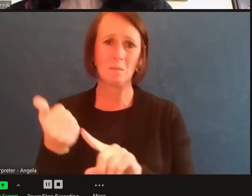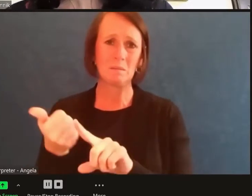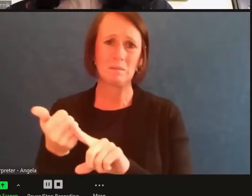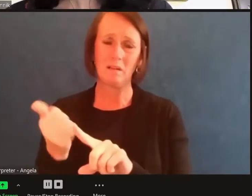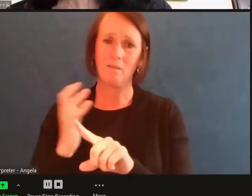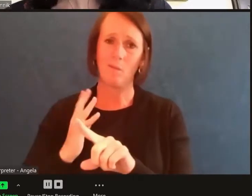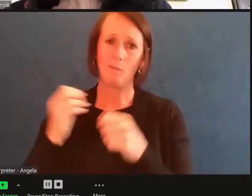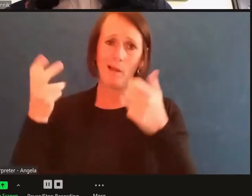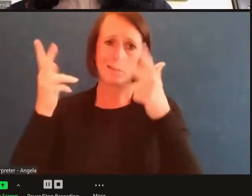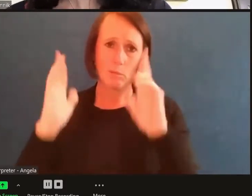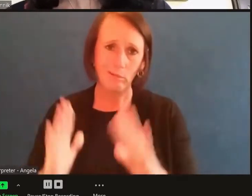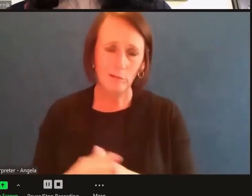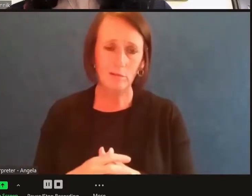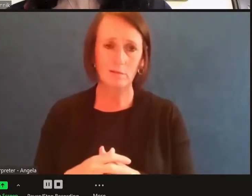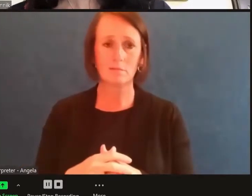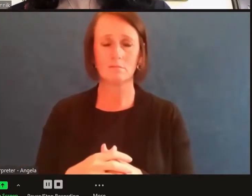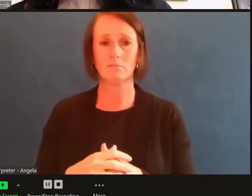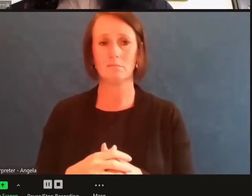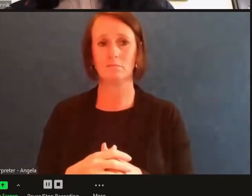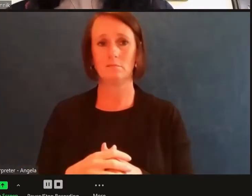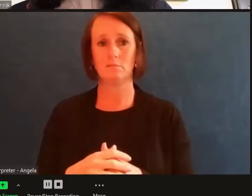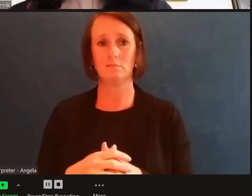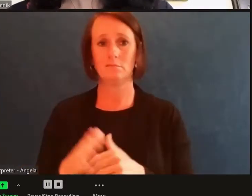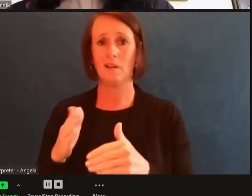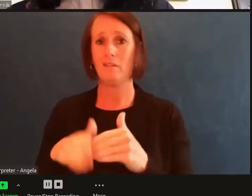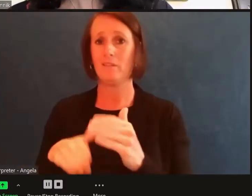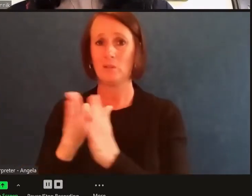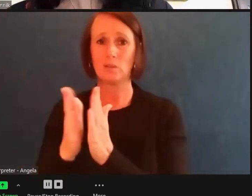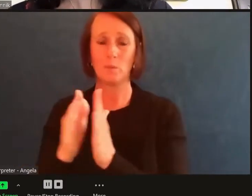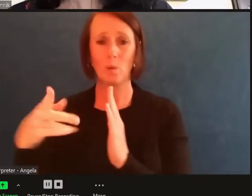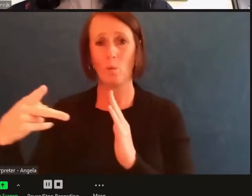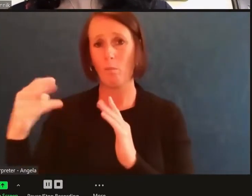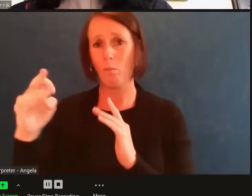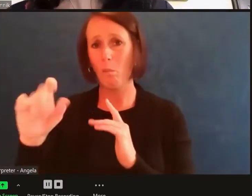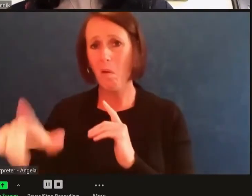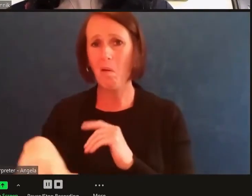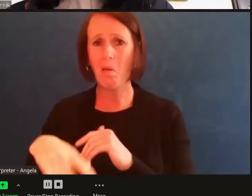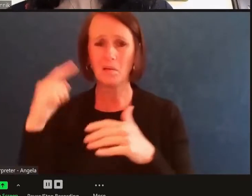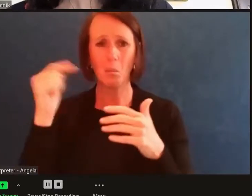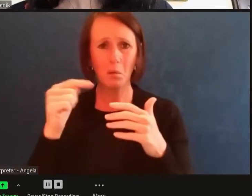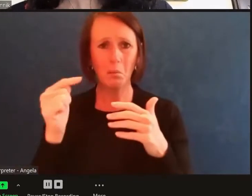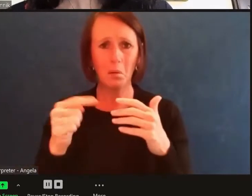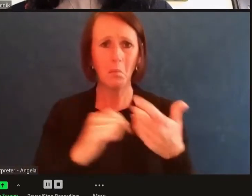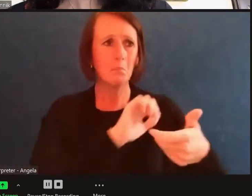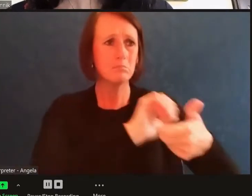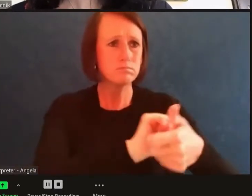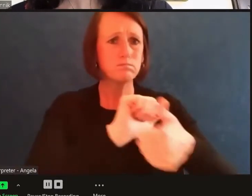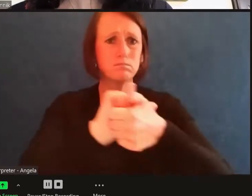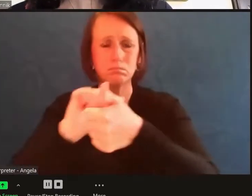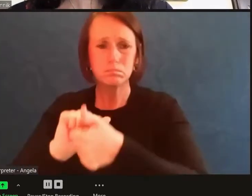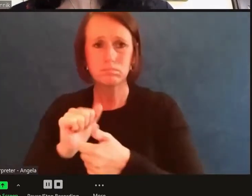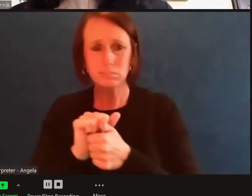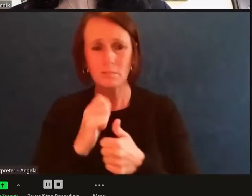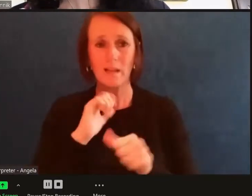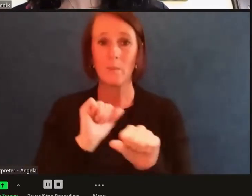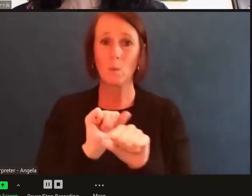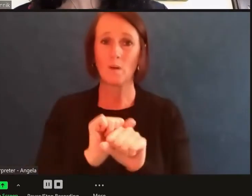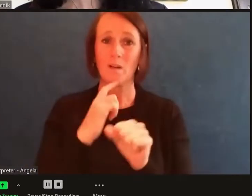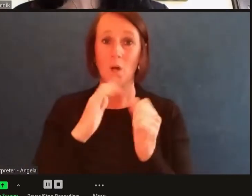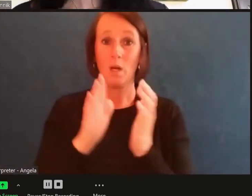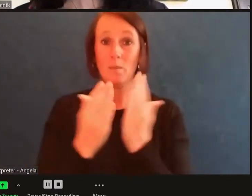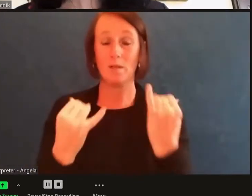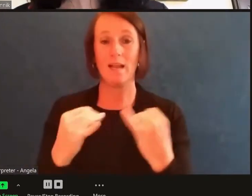the collaboration with Kathy, and now I finished a book with my friend Paul Kocha, and I'm working on a book with my buddy Wally Shaw. Wally's